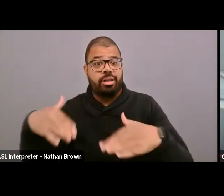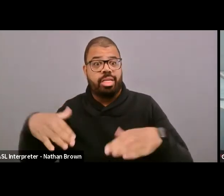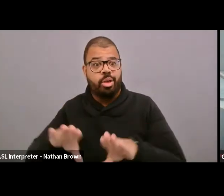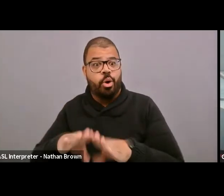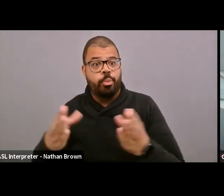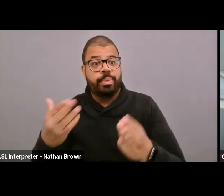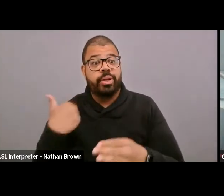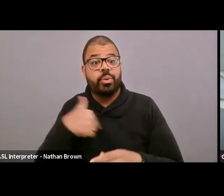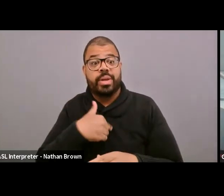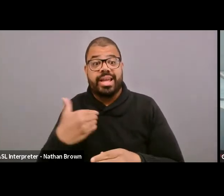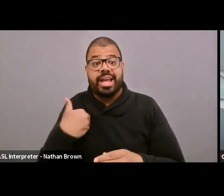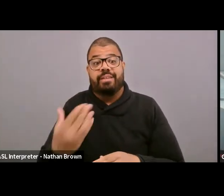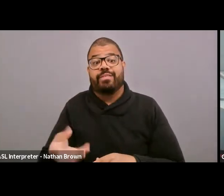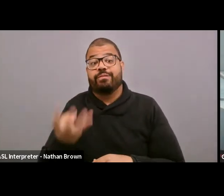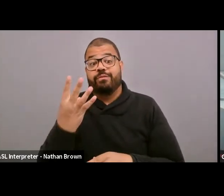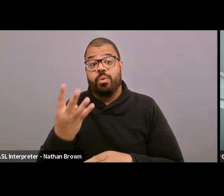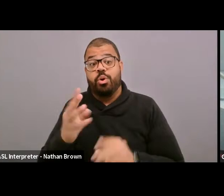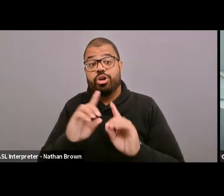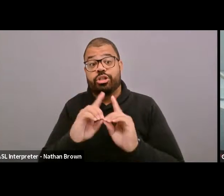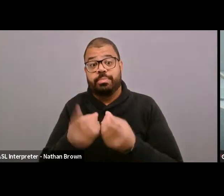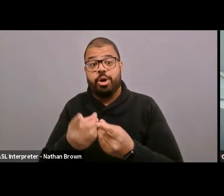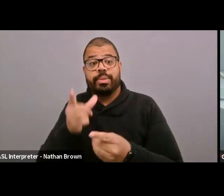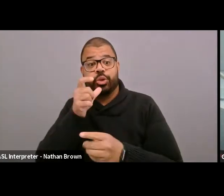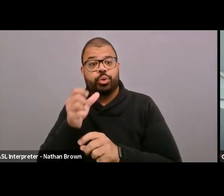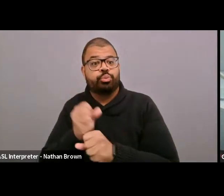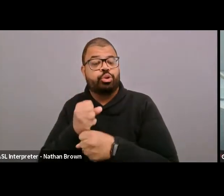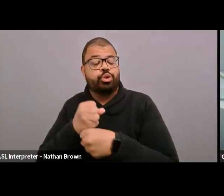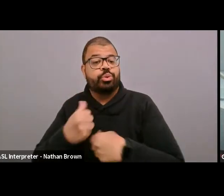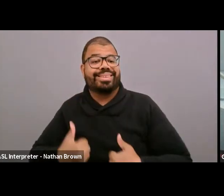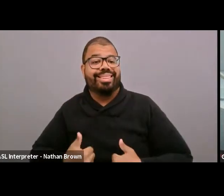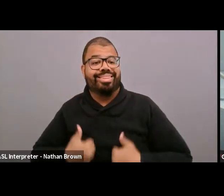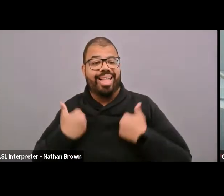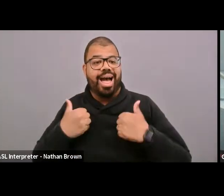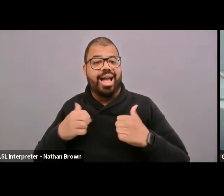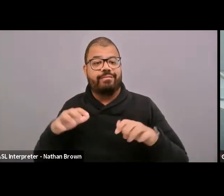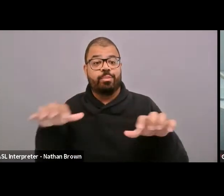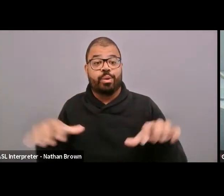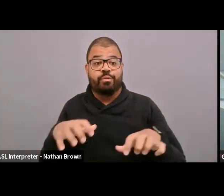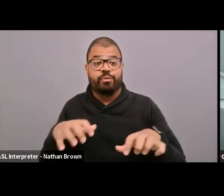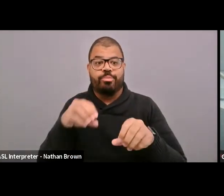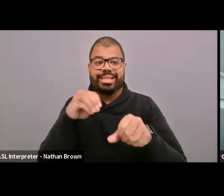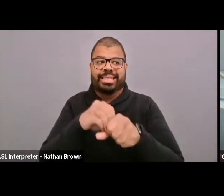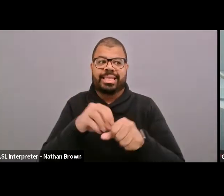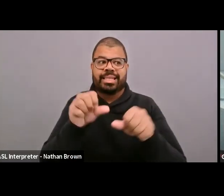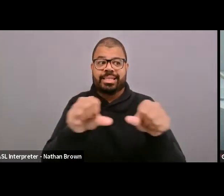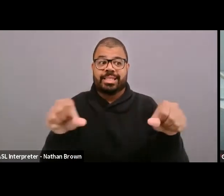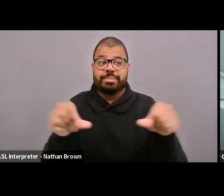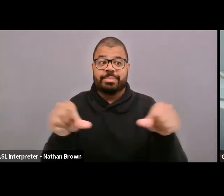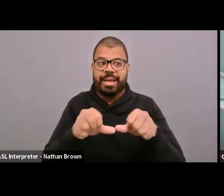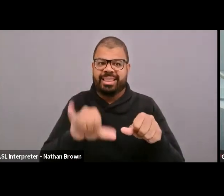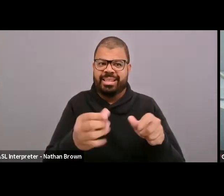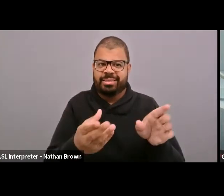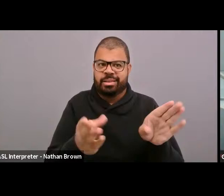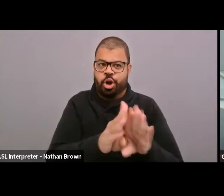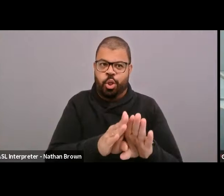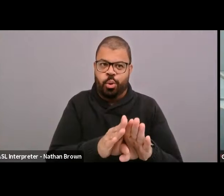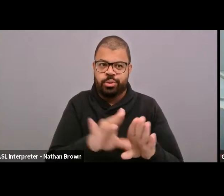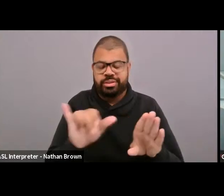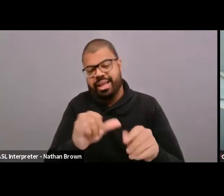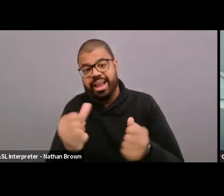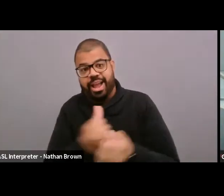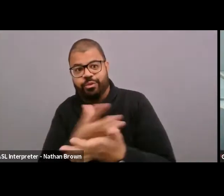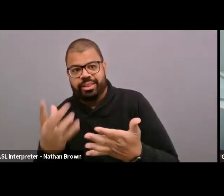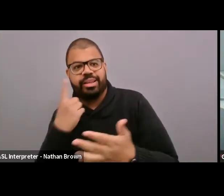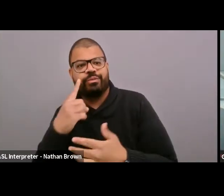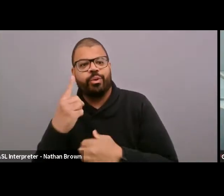major departments on campus that produce live performance in spaces that have been shut down like everything else for over a